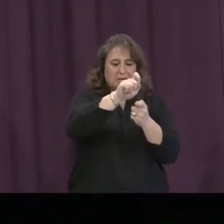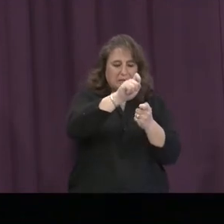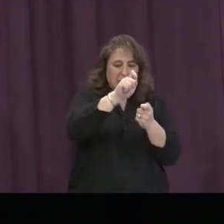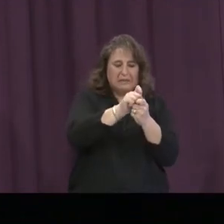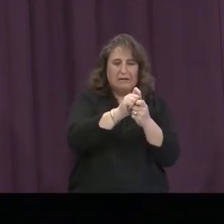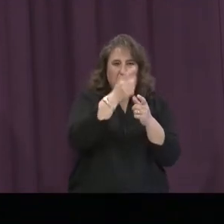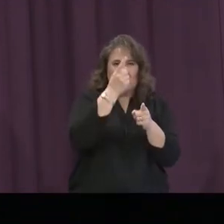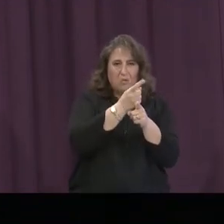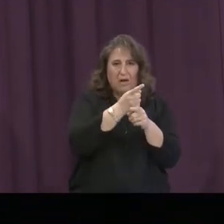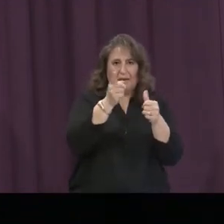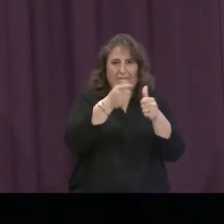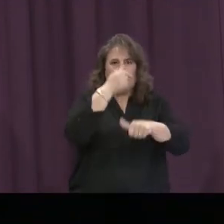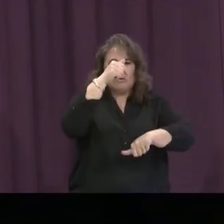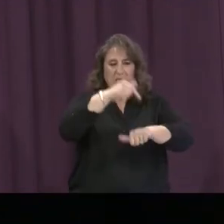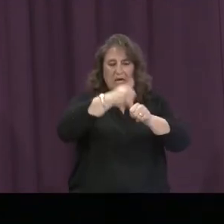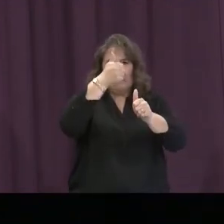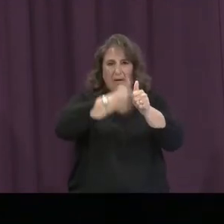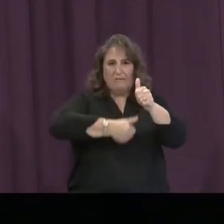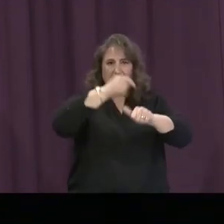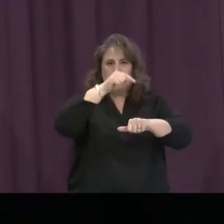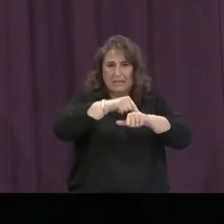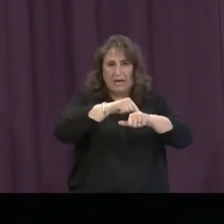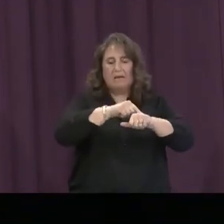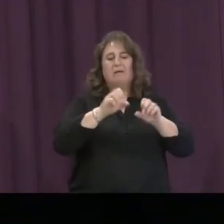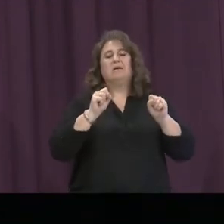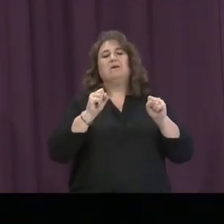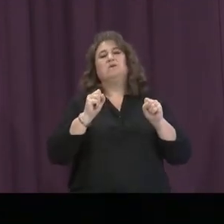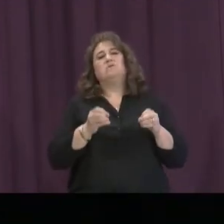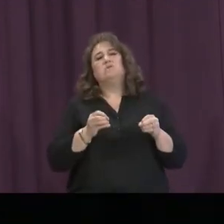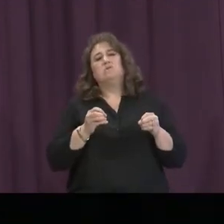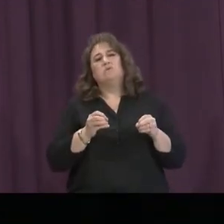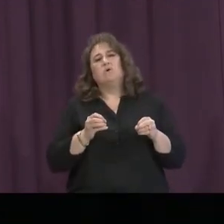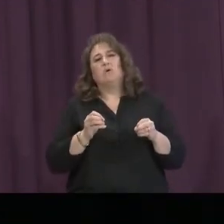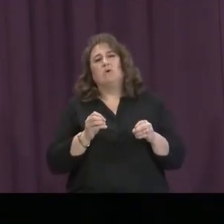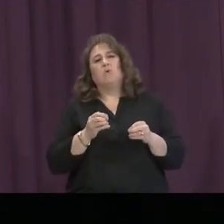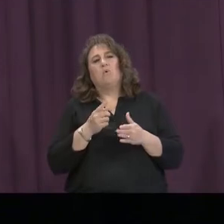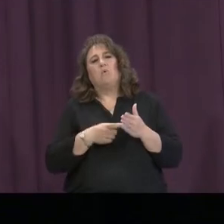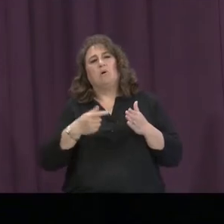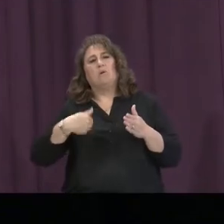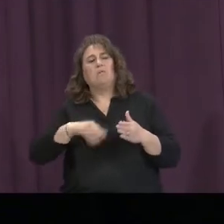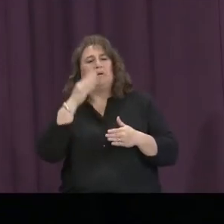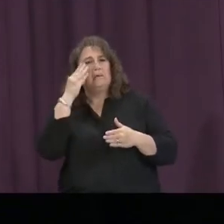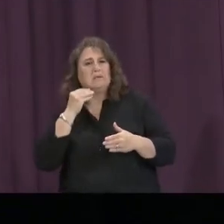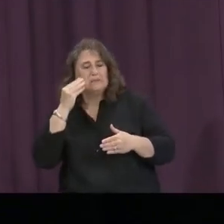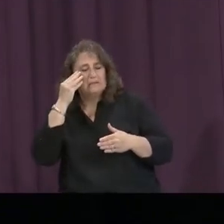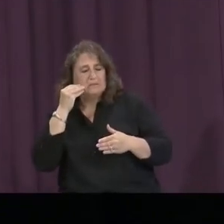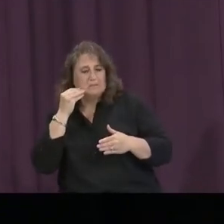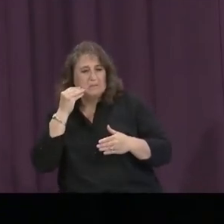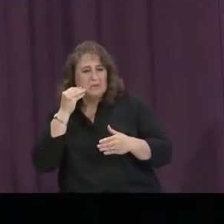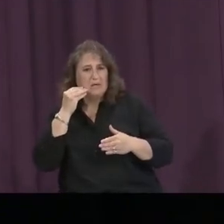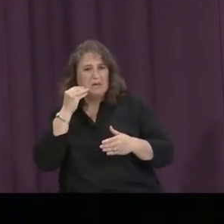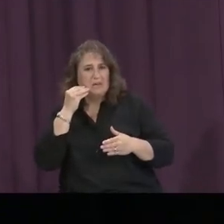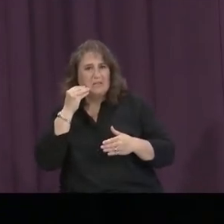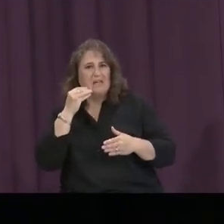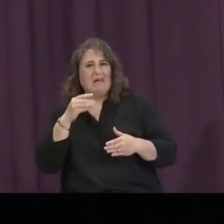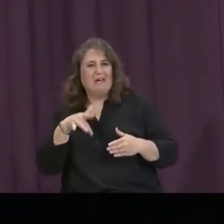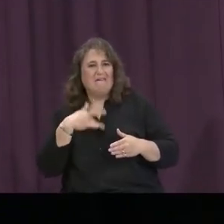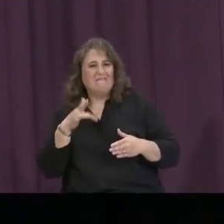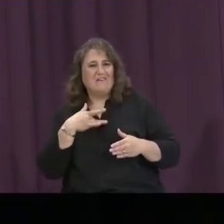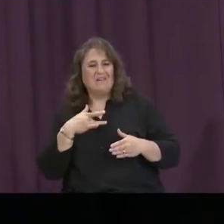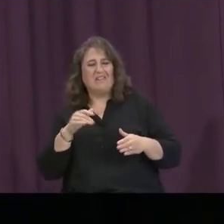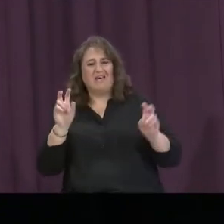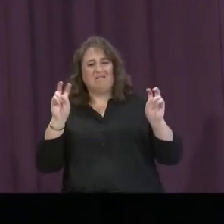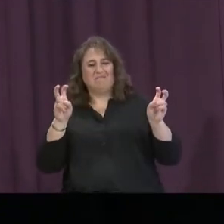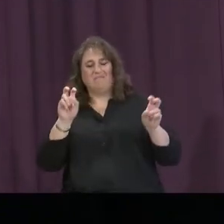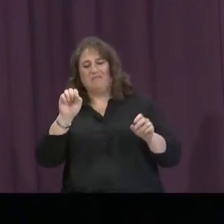time. So there's different elements of our experience or what we're dealing with that we may experience ageism or